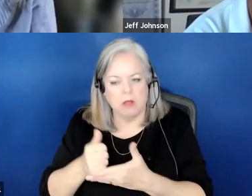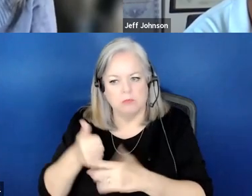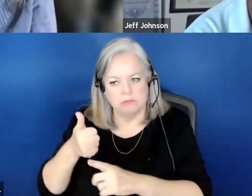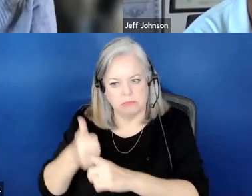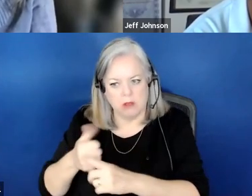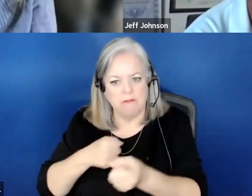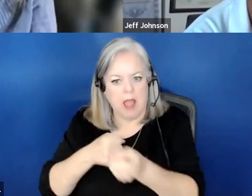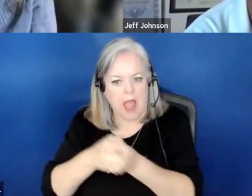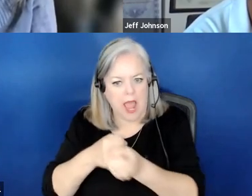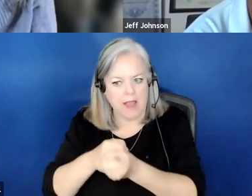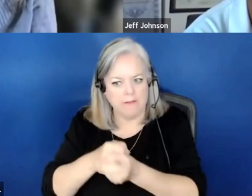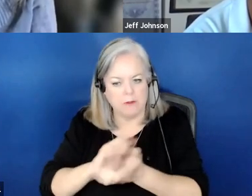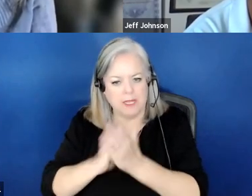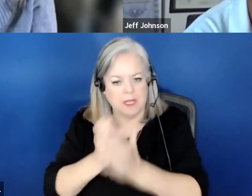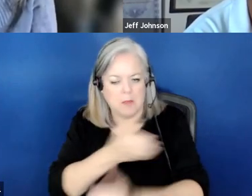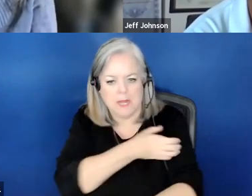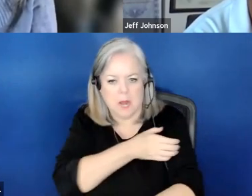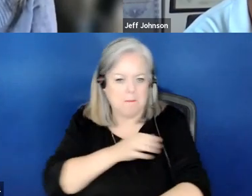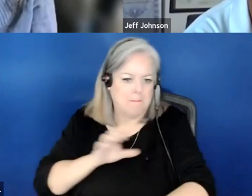called